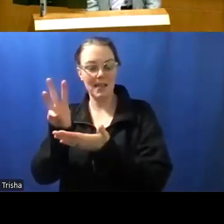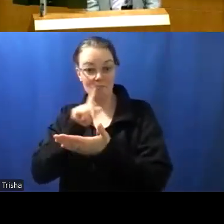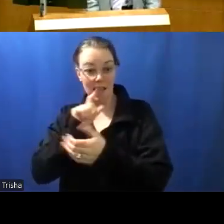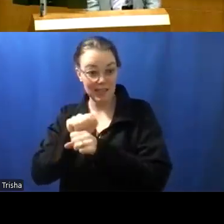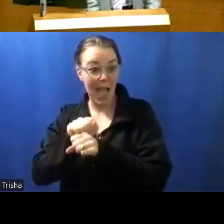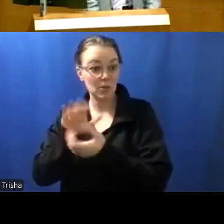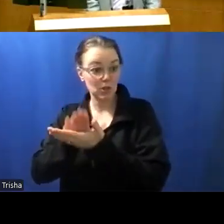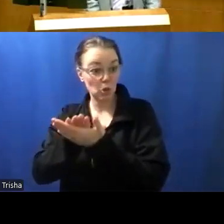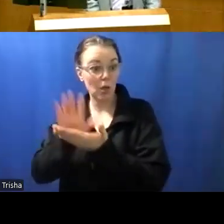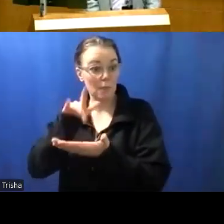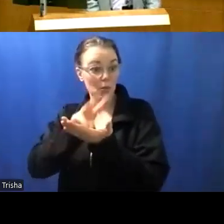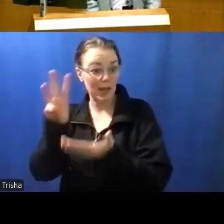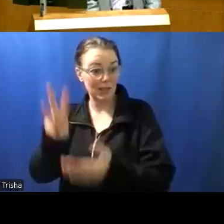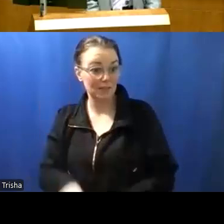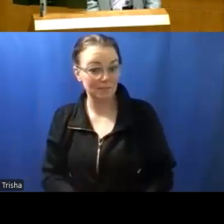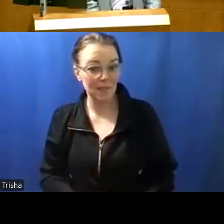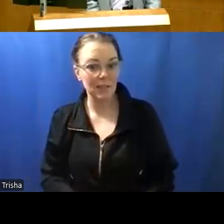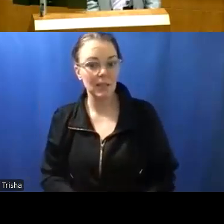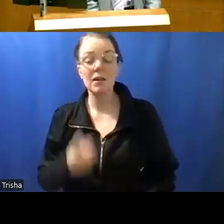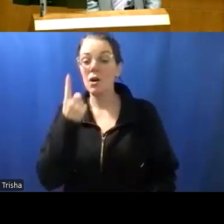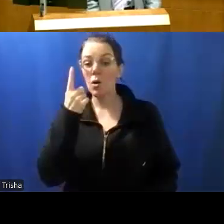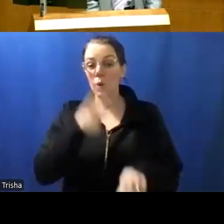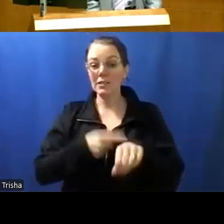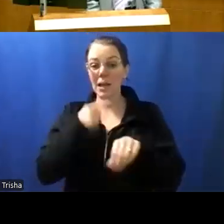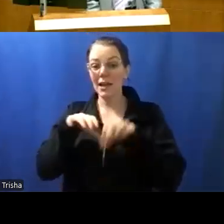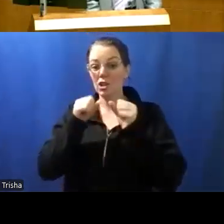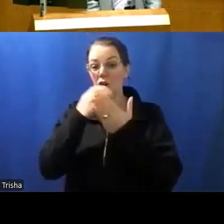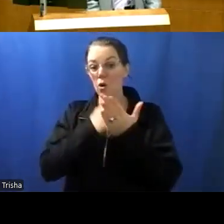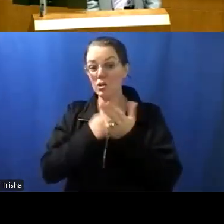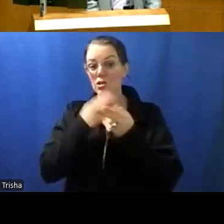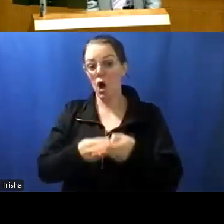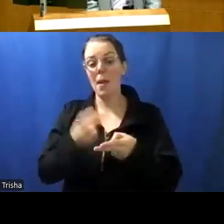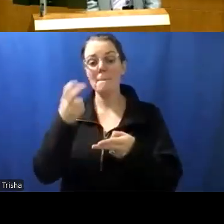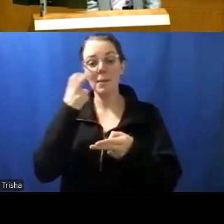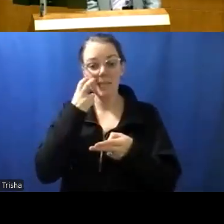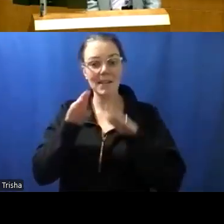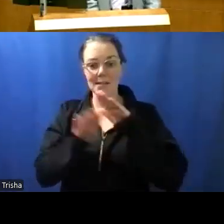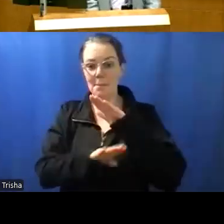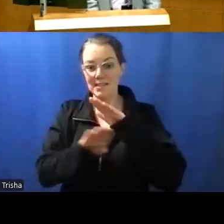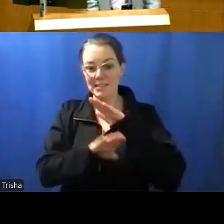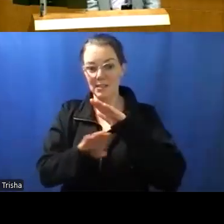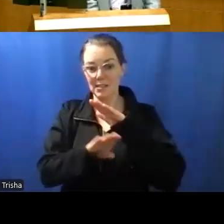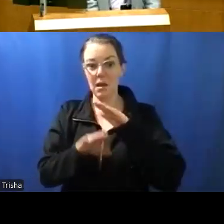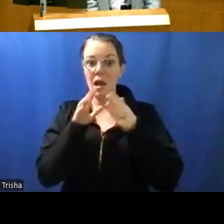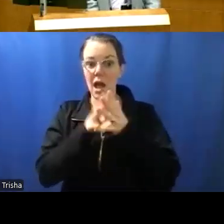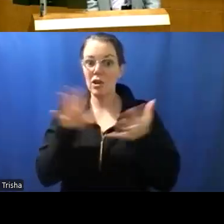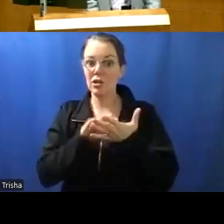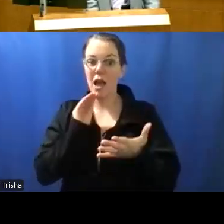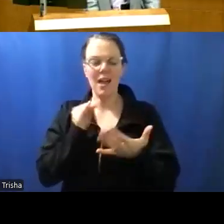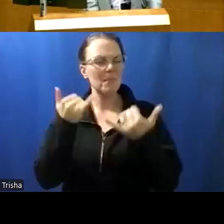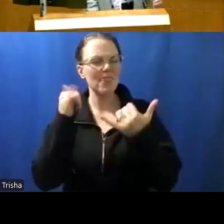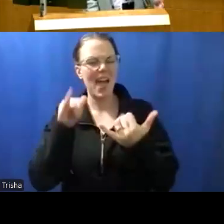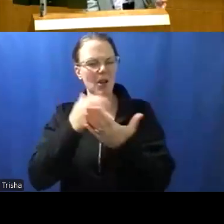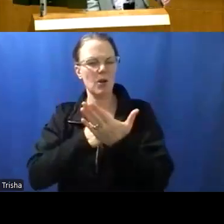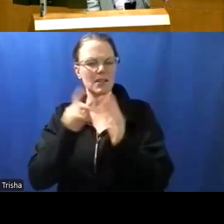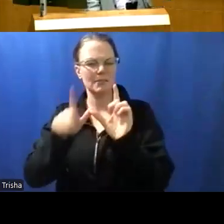the Midwest. I once took a course on that website called Blindness Basics. I learned a tremendous amount. Unfortunately, that course isn't there anymore, but